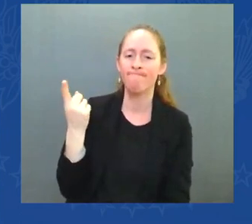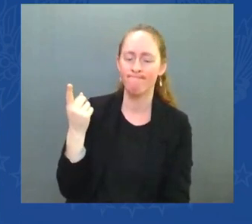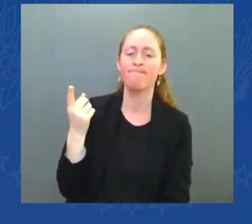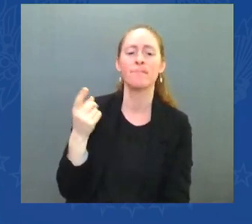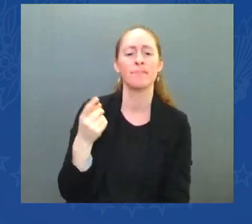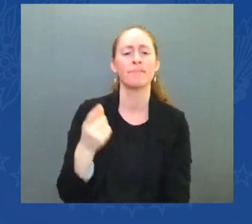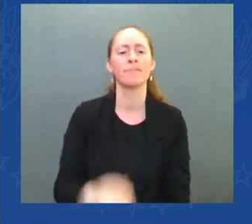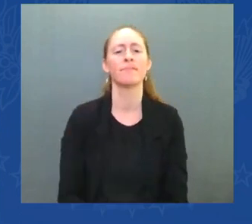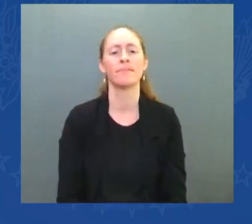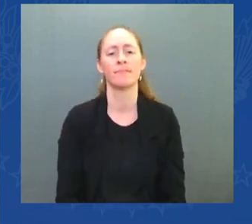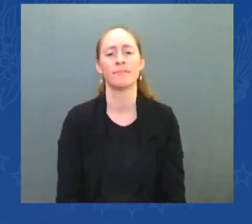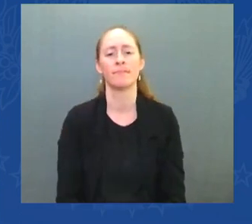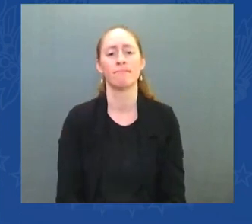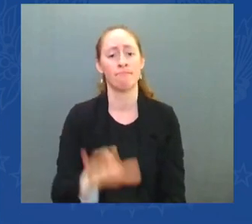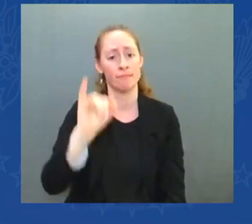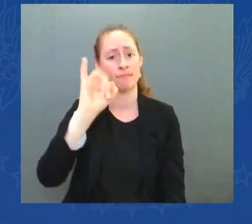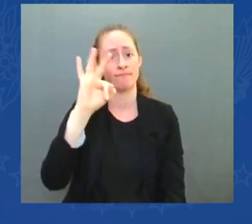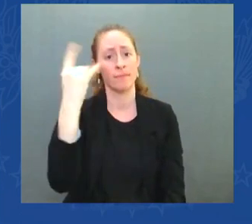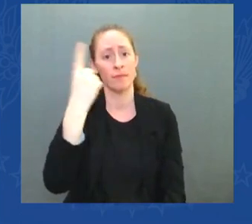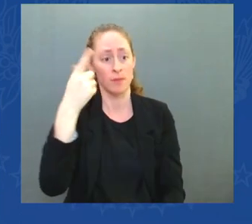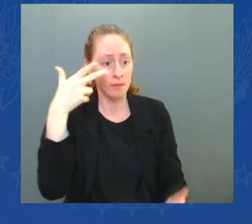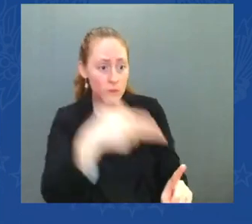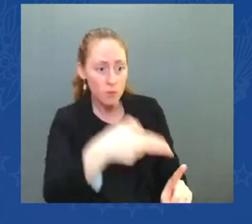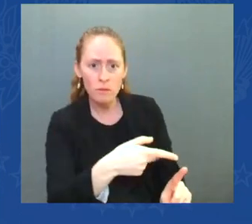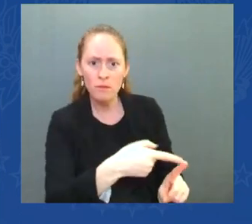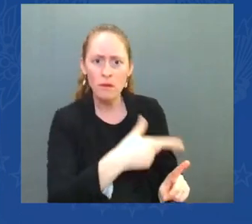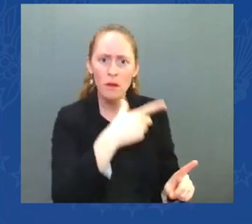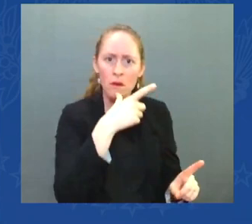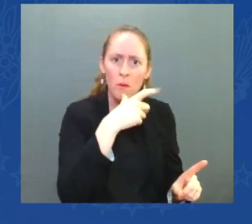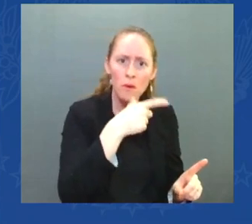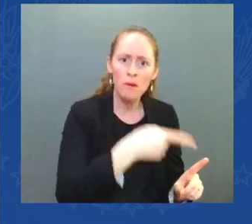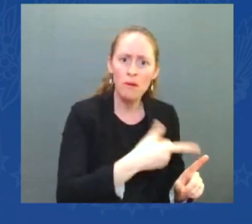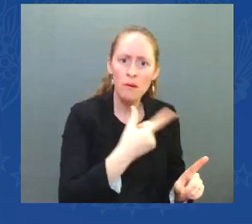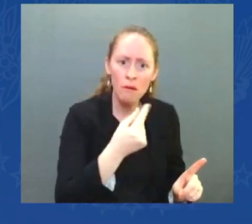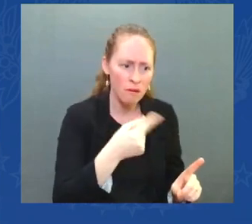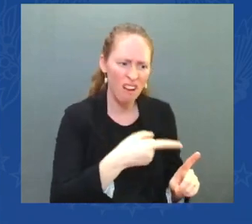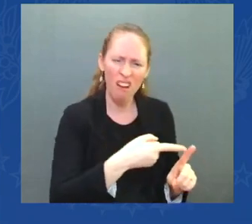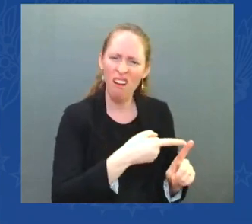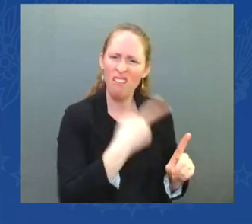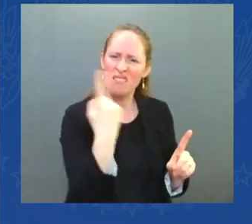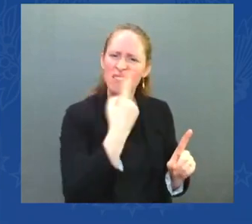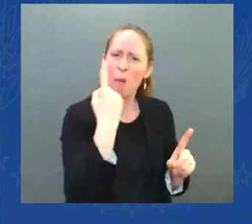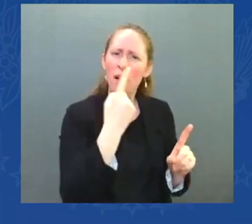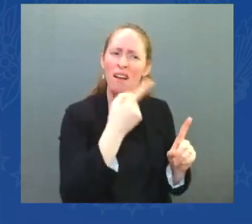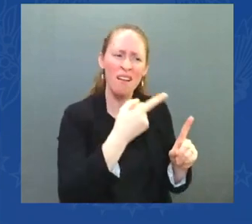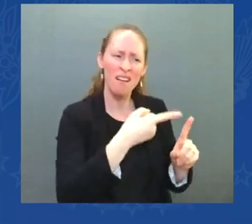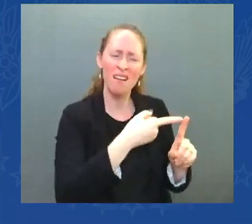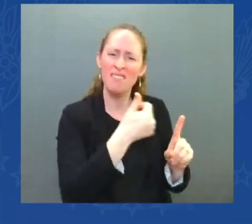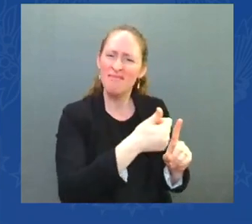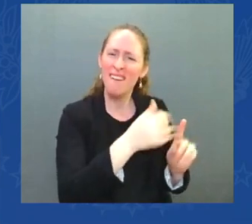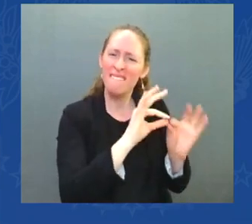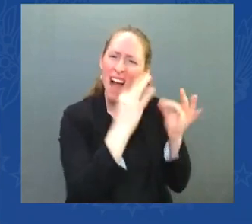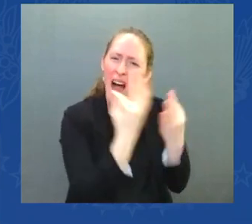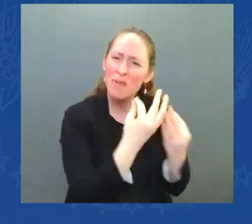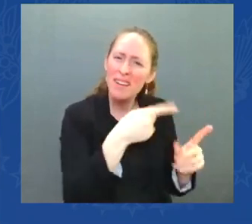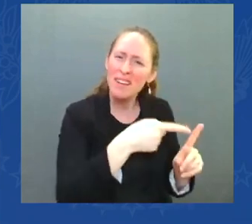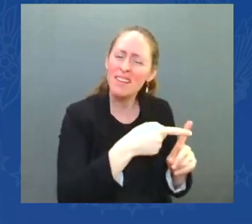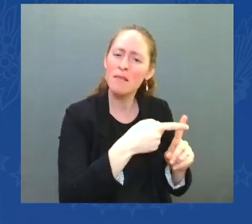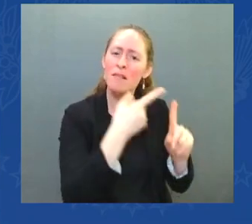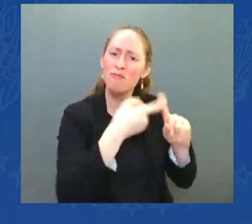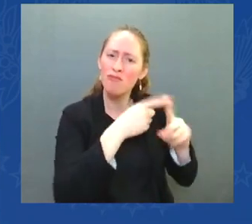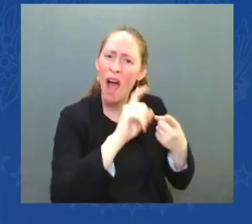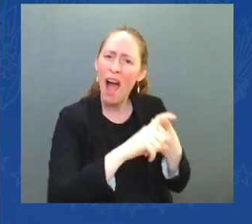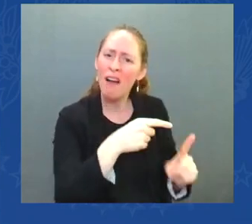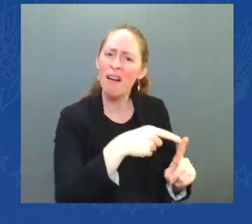friend. We stand together today in recognition of that loss and alongside all